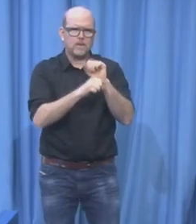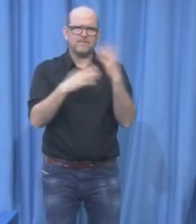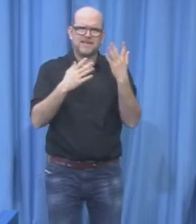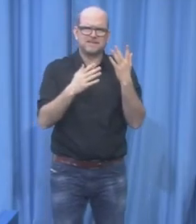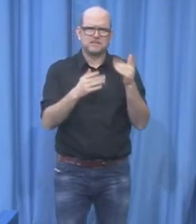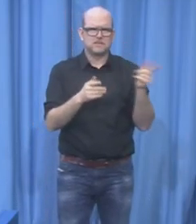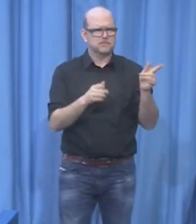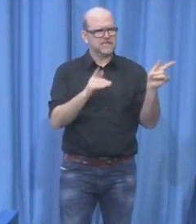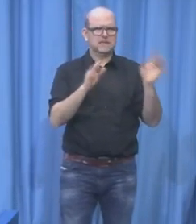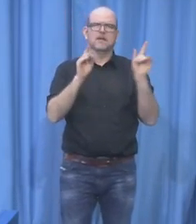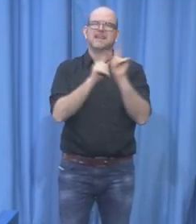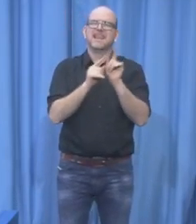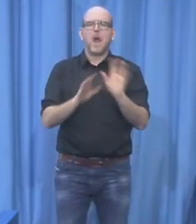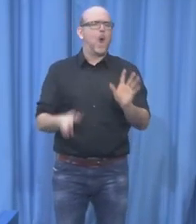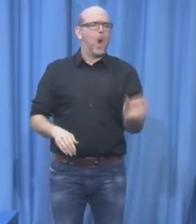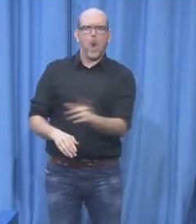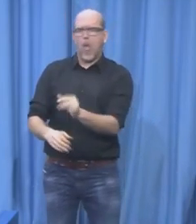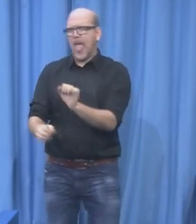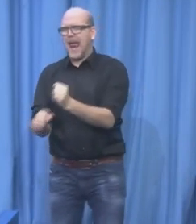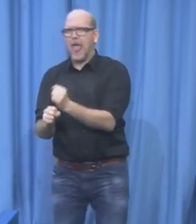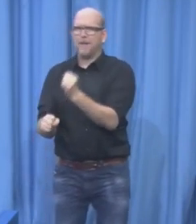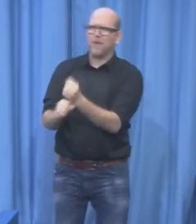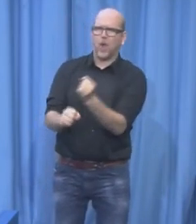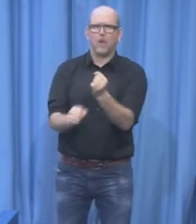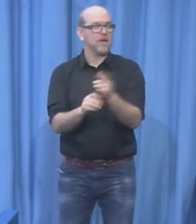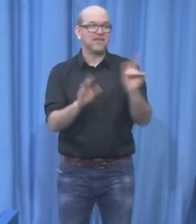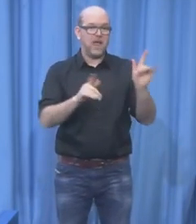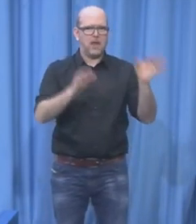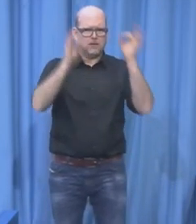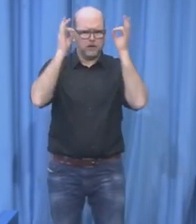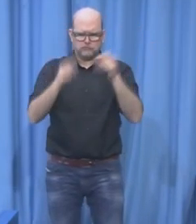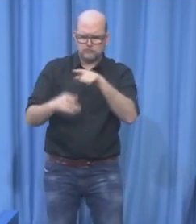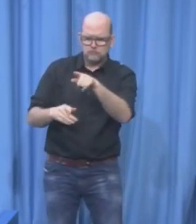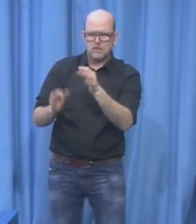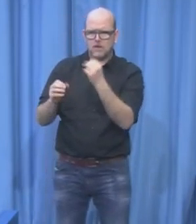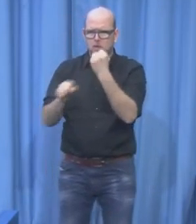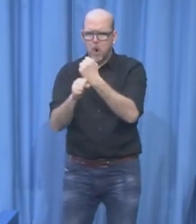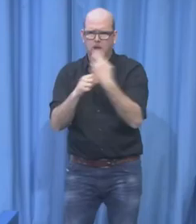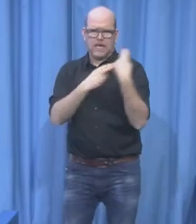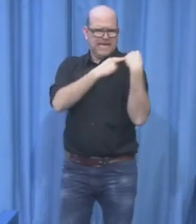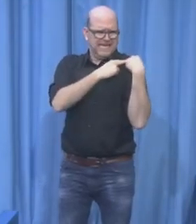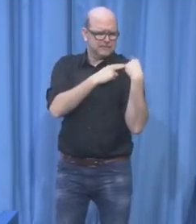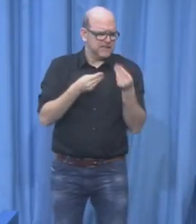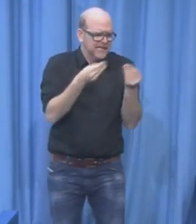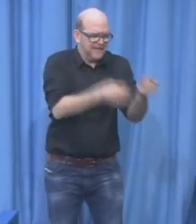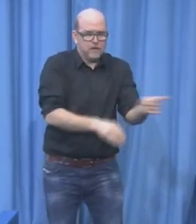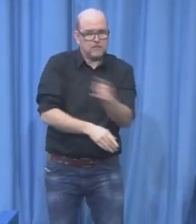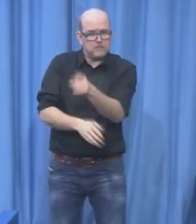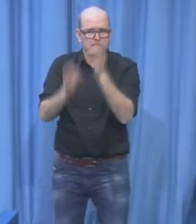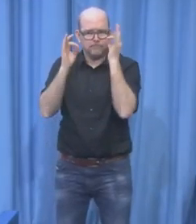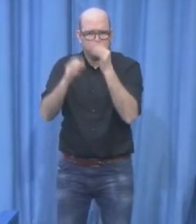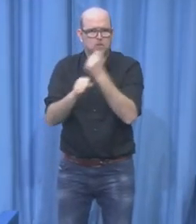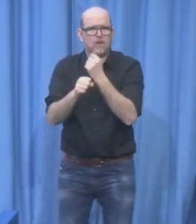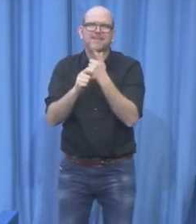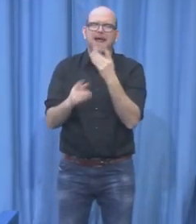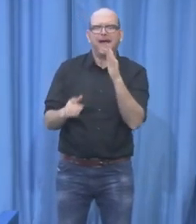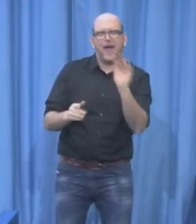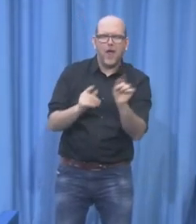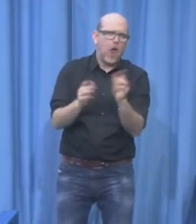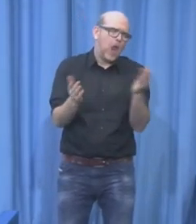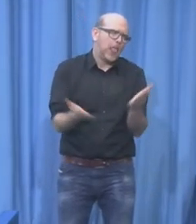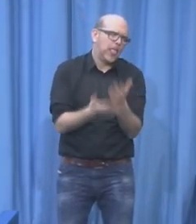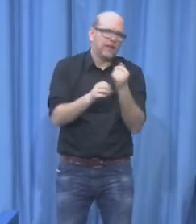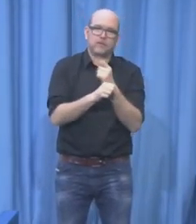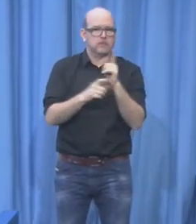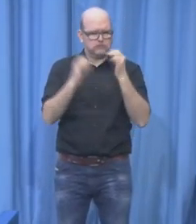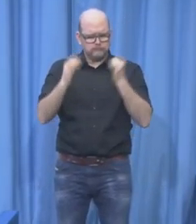up. These jobs have an impact on patients. For example, the interns are working in medical records. So when